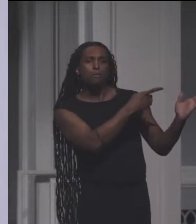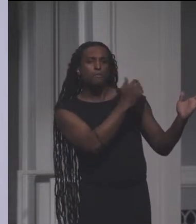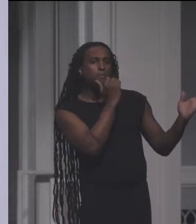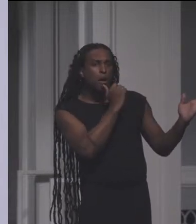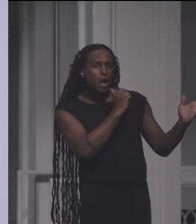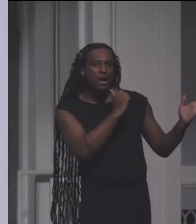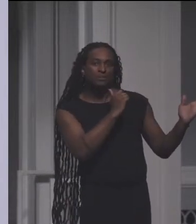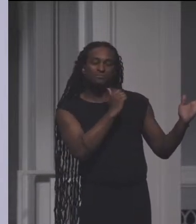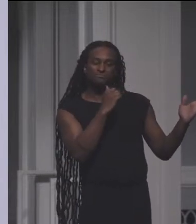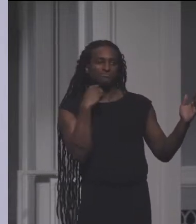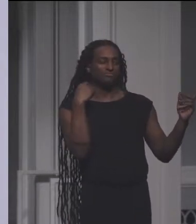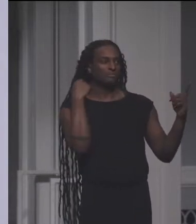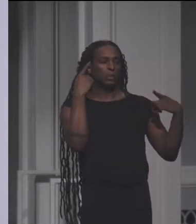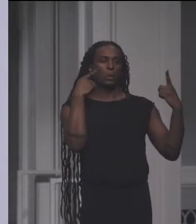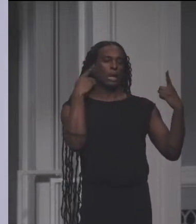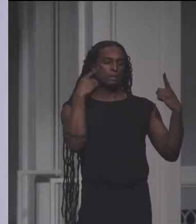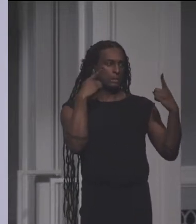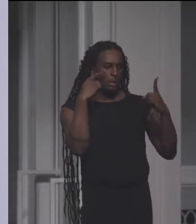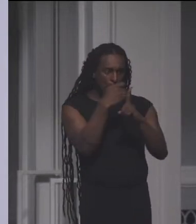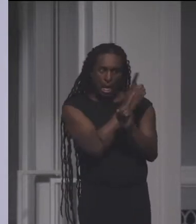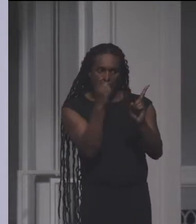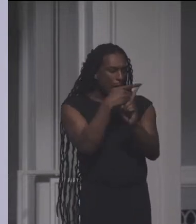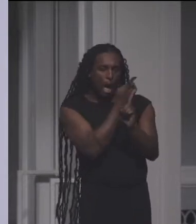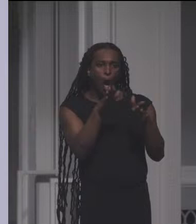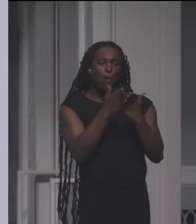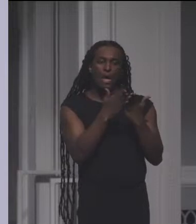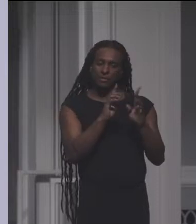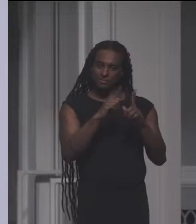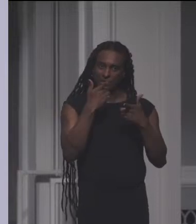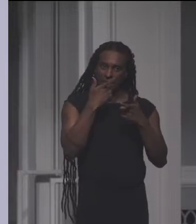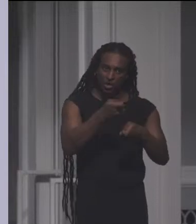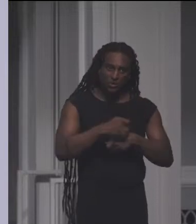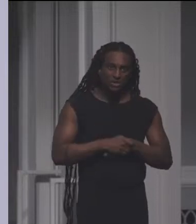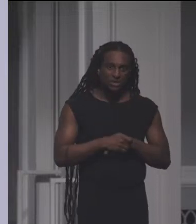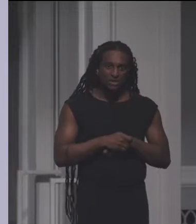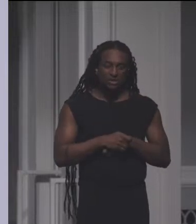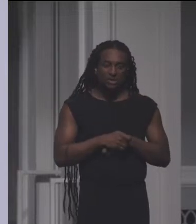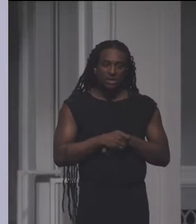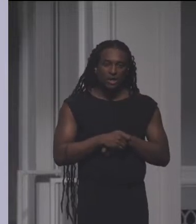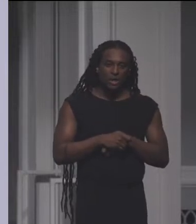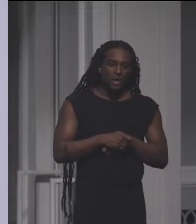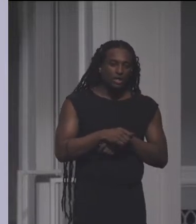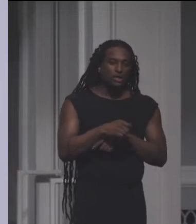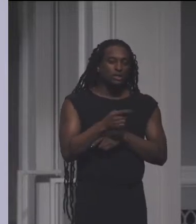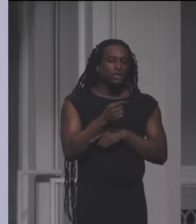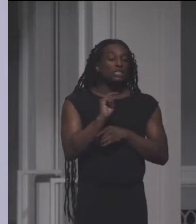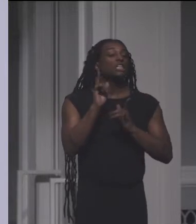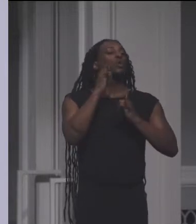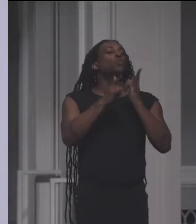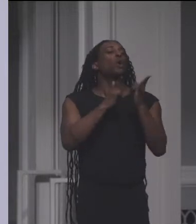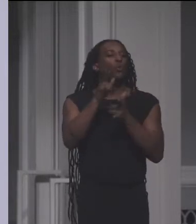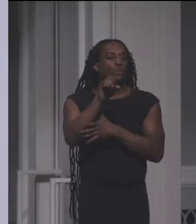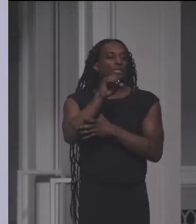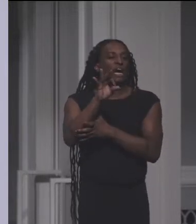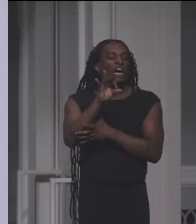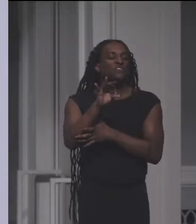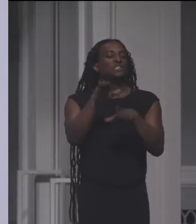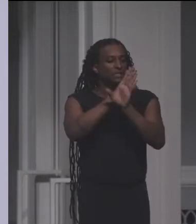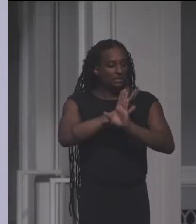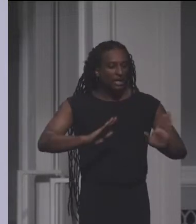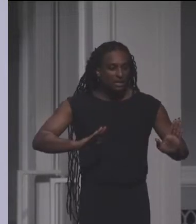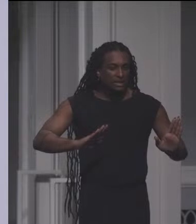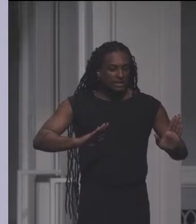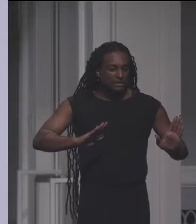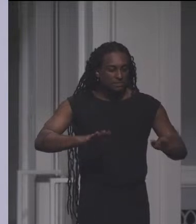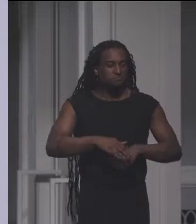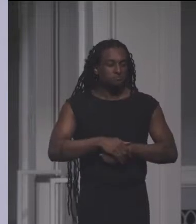book, but it's a really interesting book as well. So if anybody's interested, it's the Roman de Silence, or the Romance of Silence.